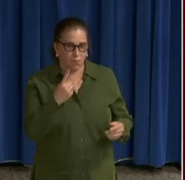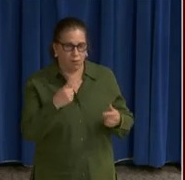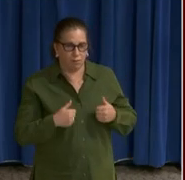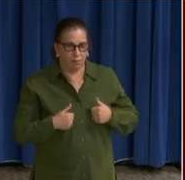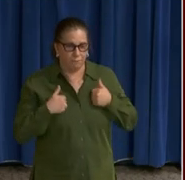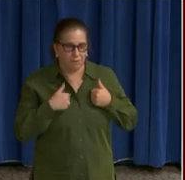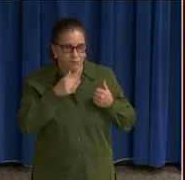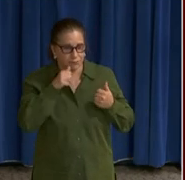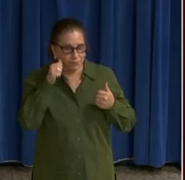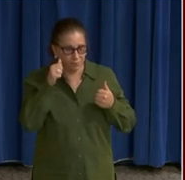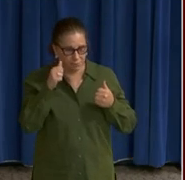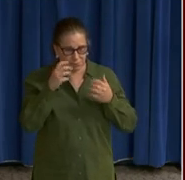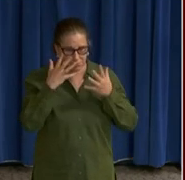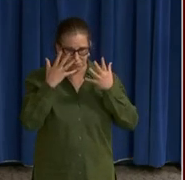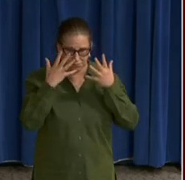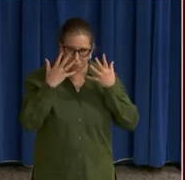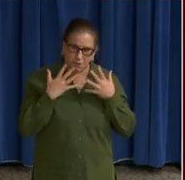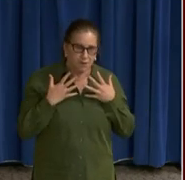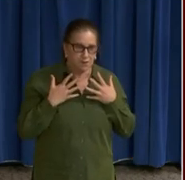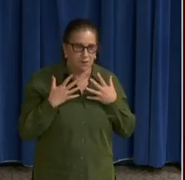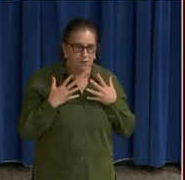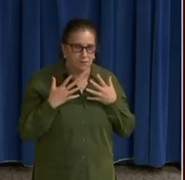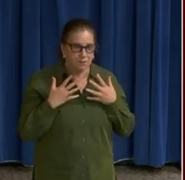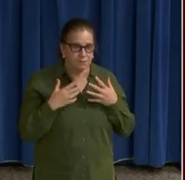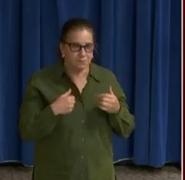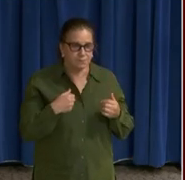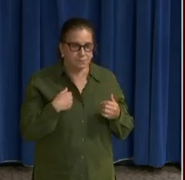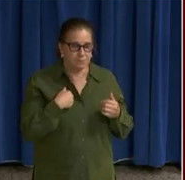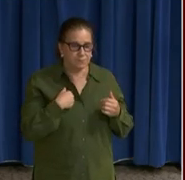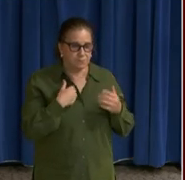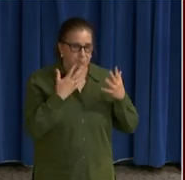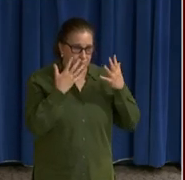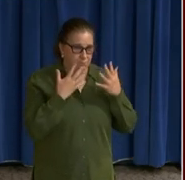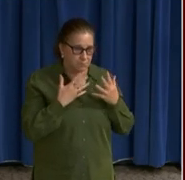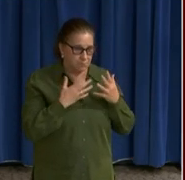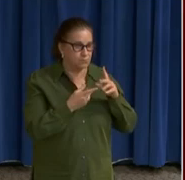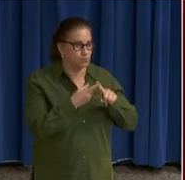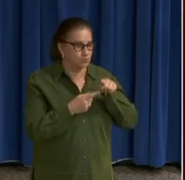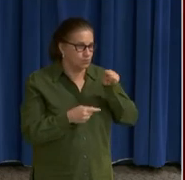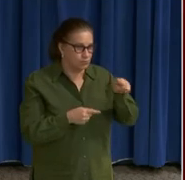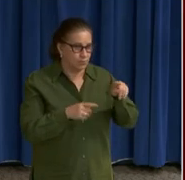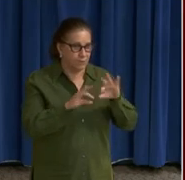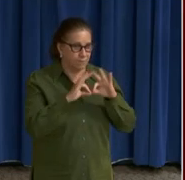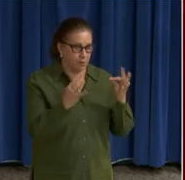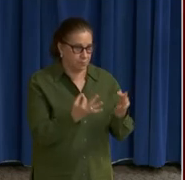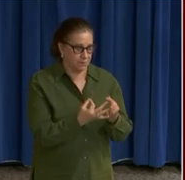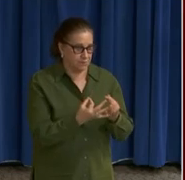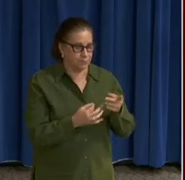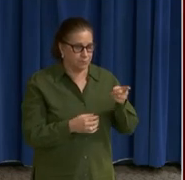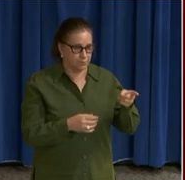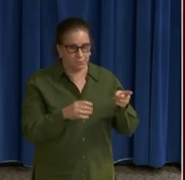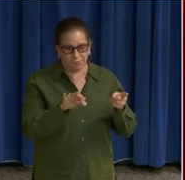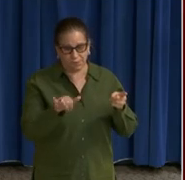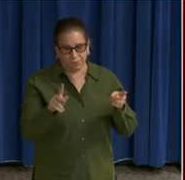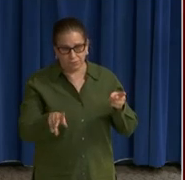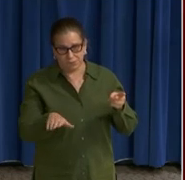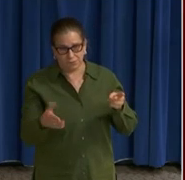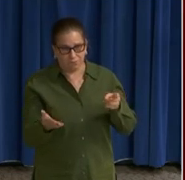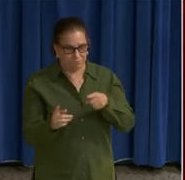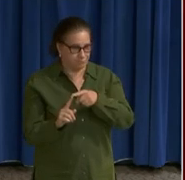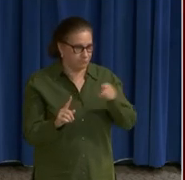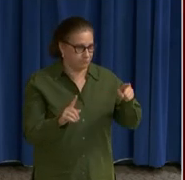offer my condolences to the family of Deon Kay. Our community is hurting, and we